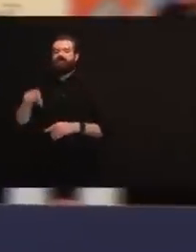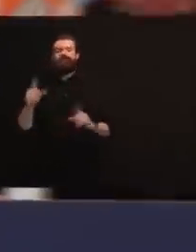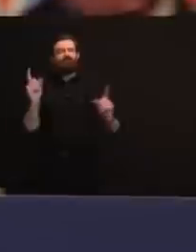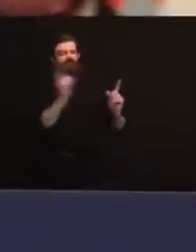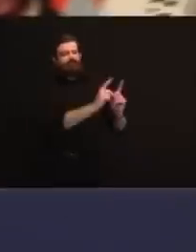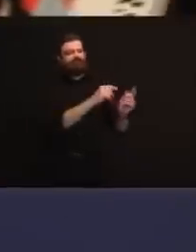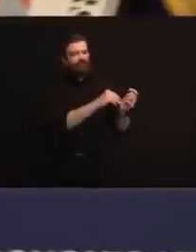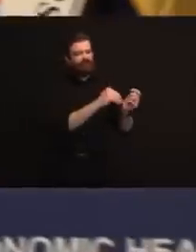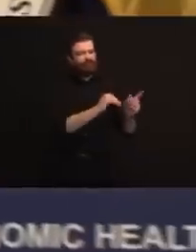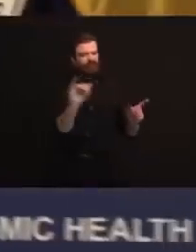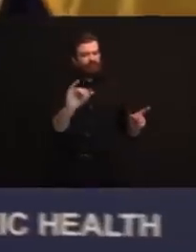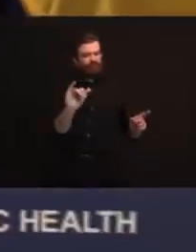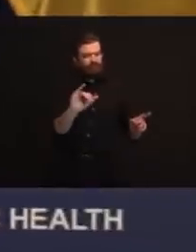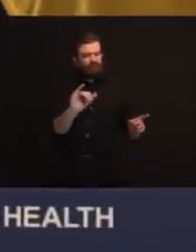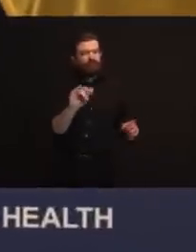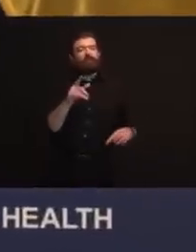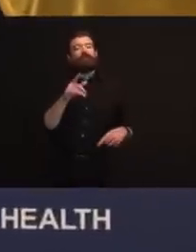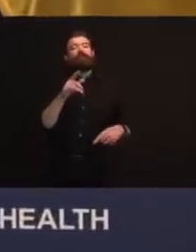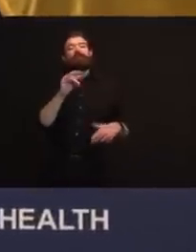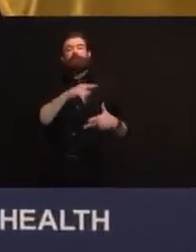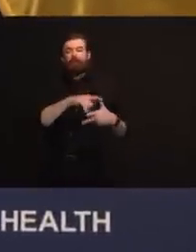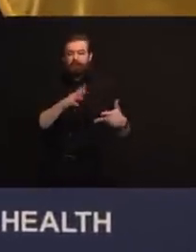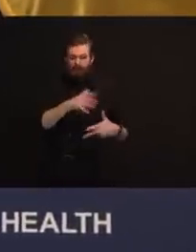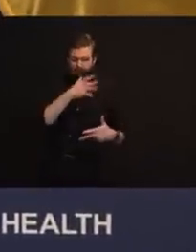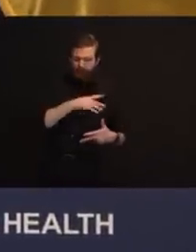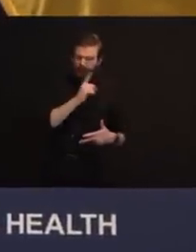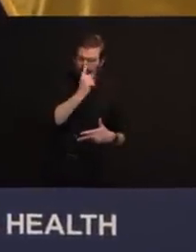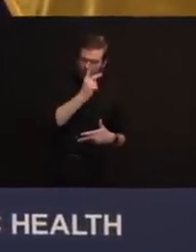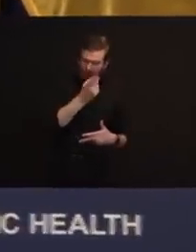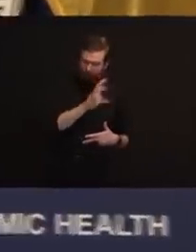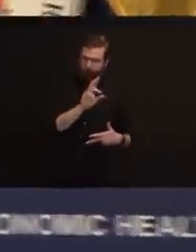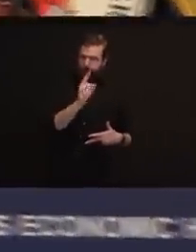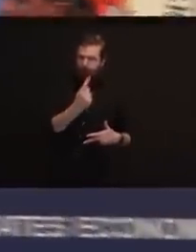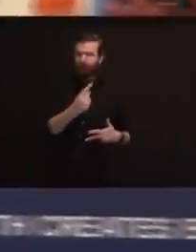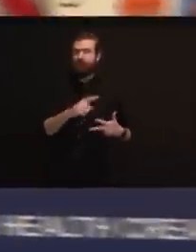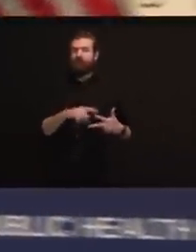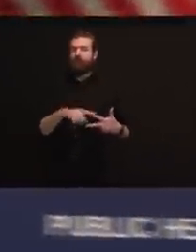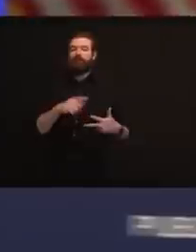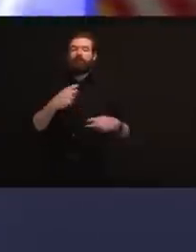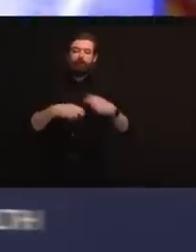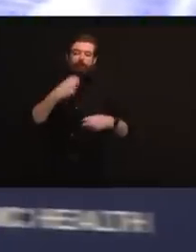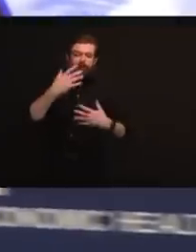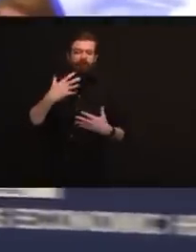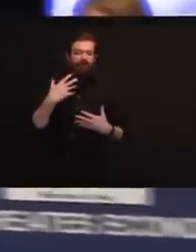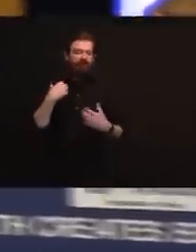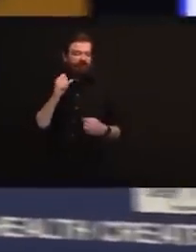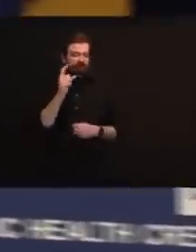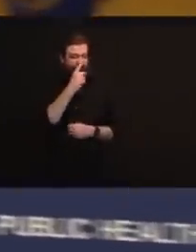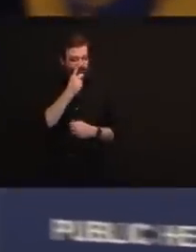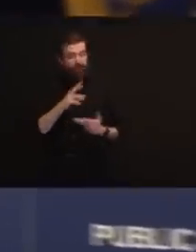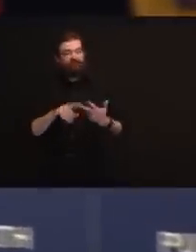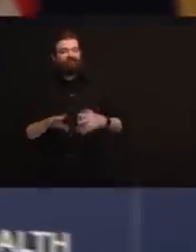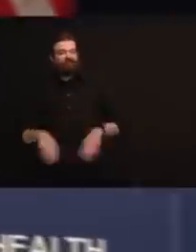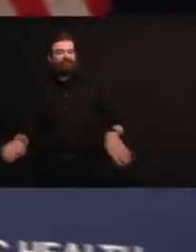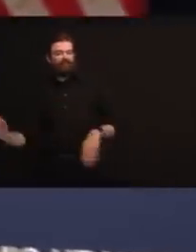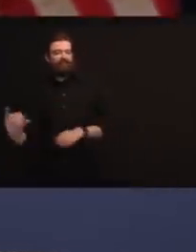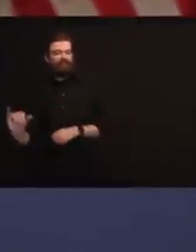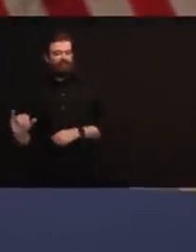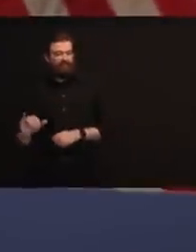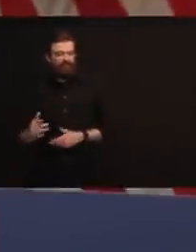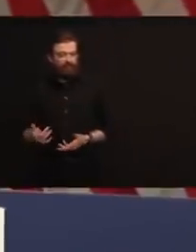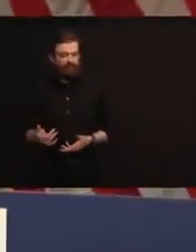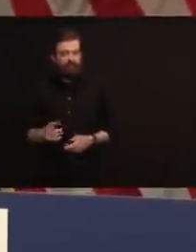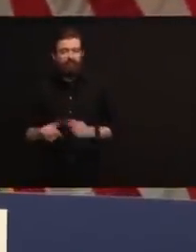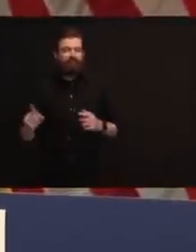you define? How is that defined? Well, there's a whole range of allergic reactions, and people, for example, who have food